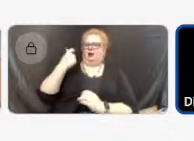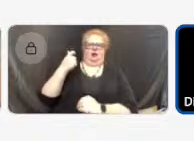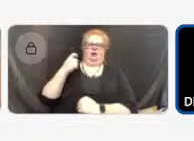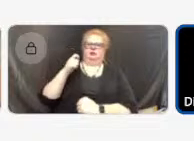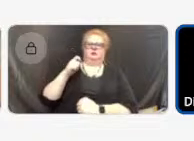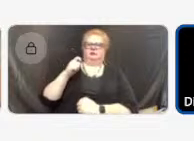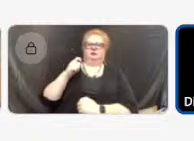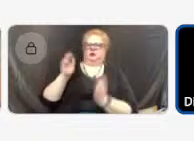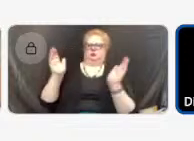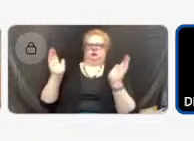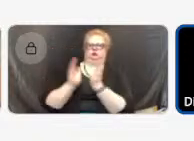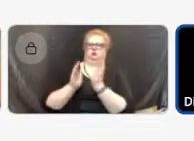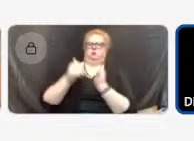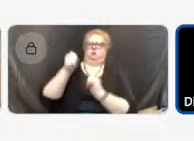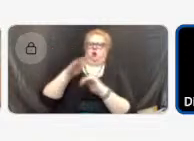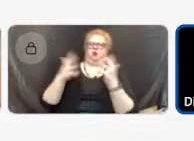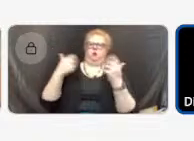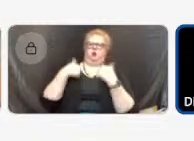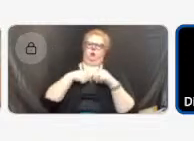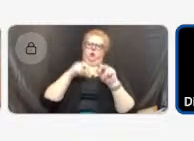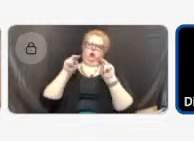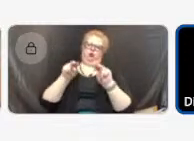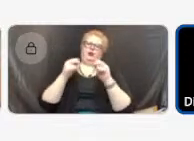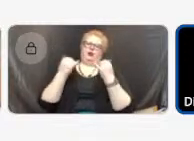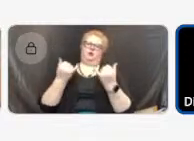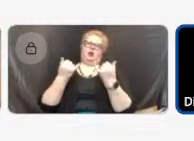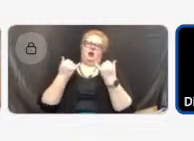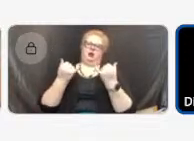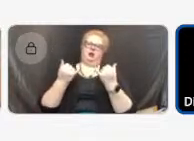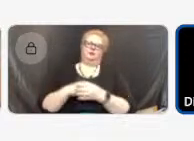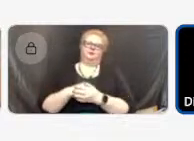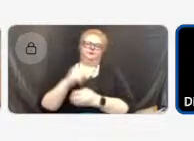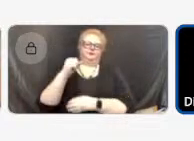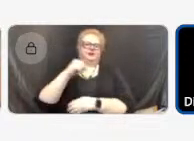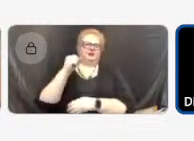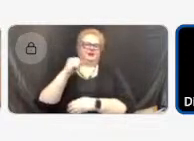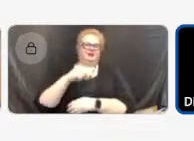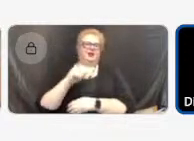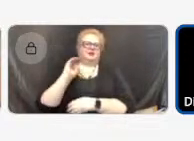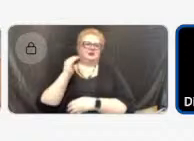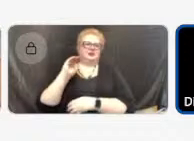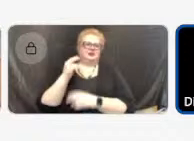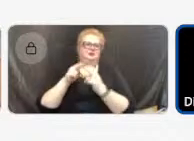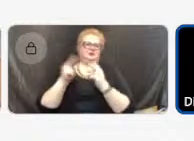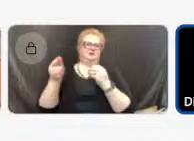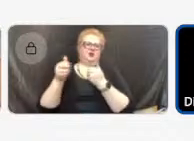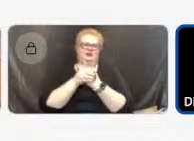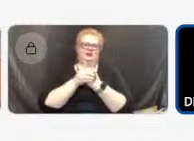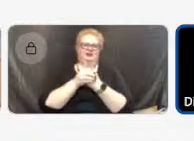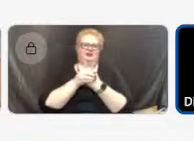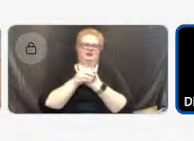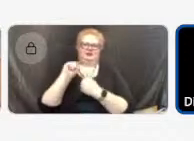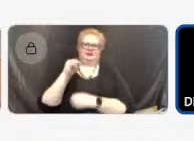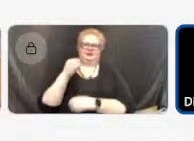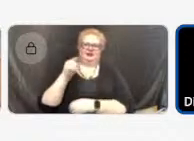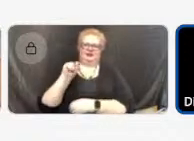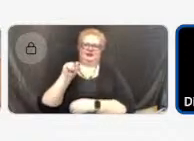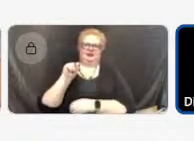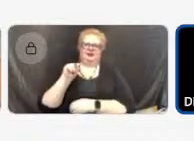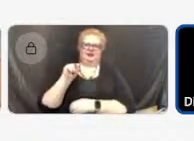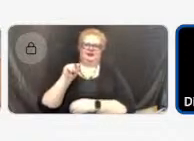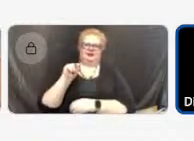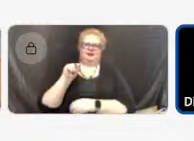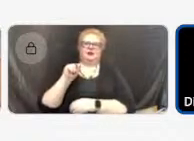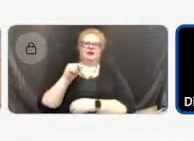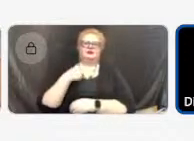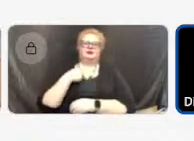than what we're looking at right now. Yes. Yeah, that does seem really tight. And so When this I does looked is at it on the tight. map, it does look